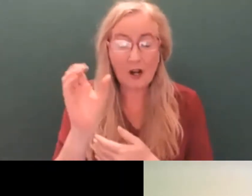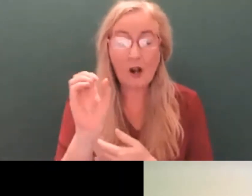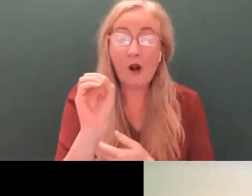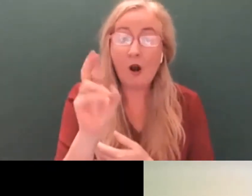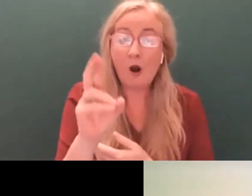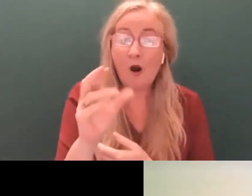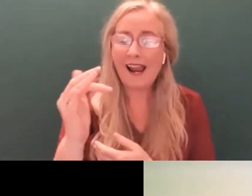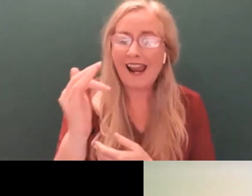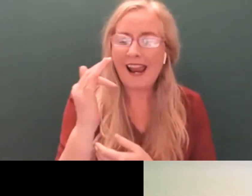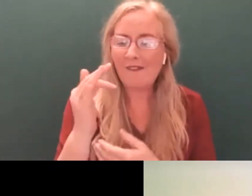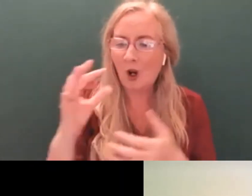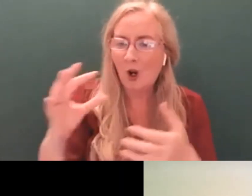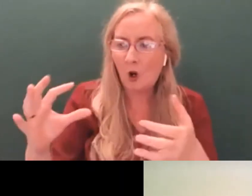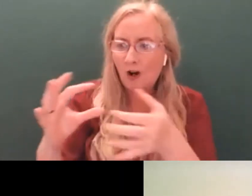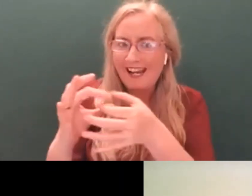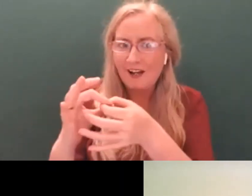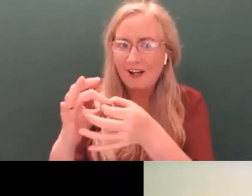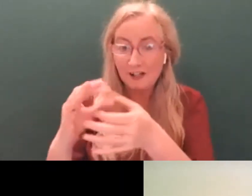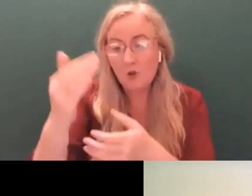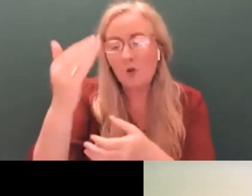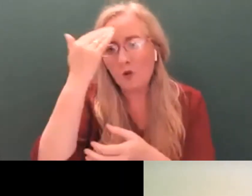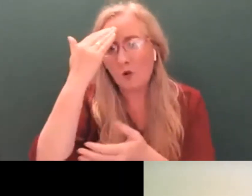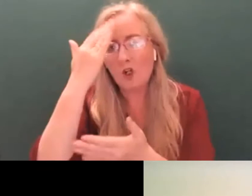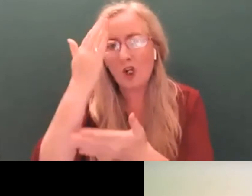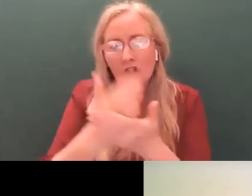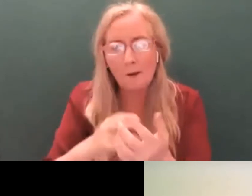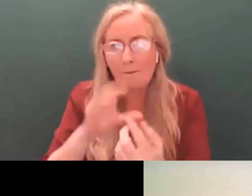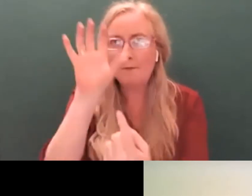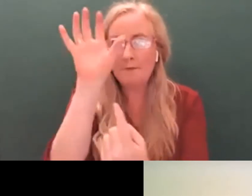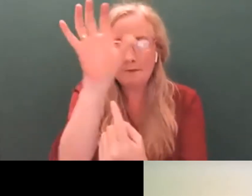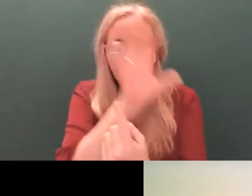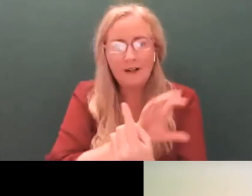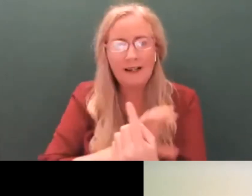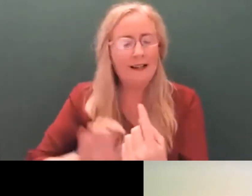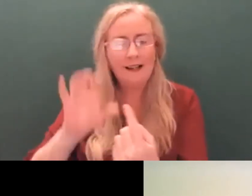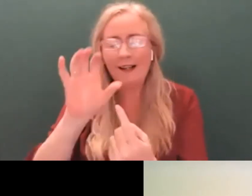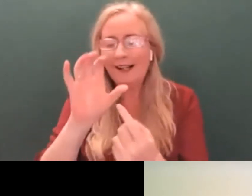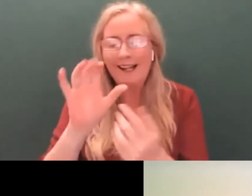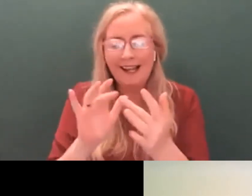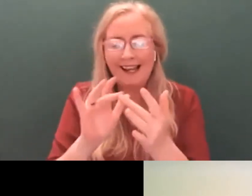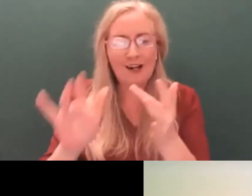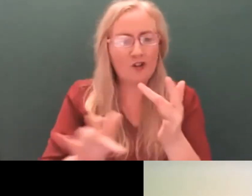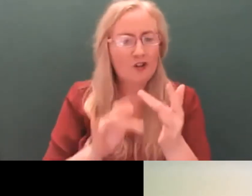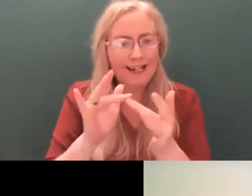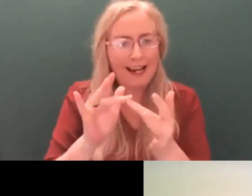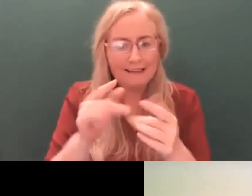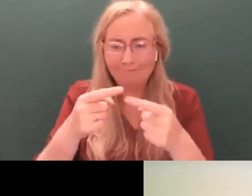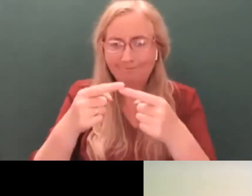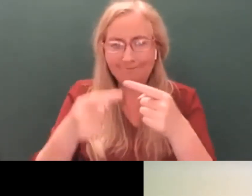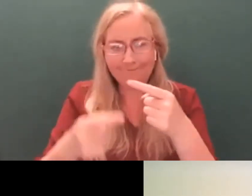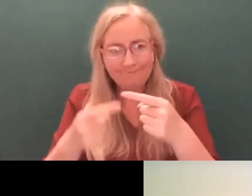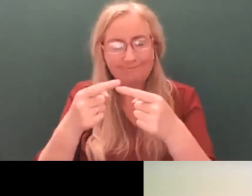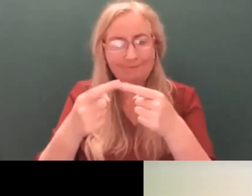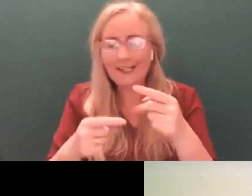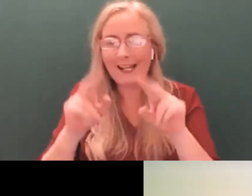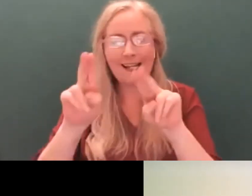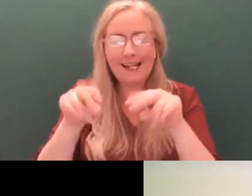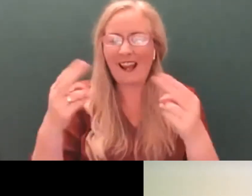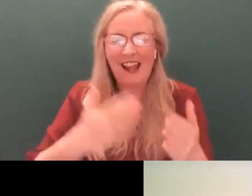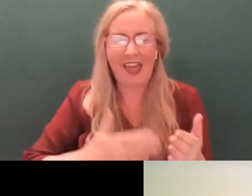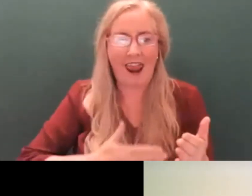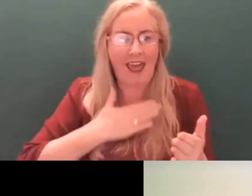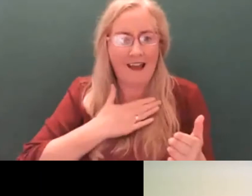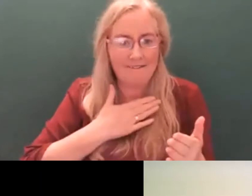your connection, we're not all in locations where your internet connection can sustain a live event, you